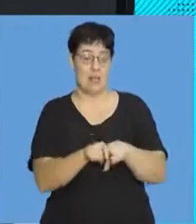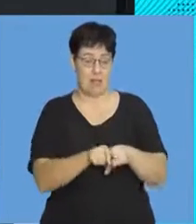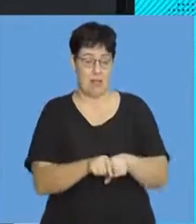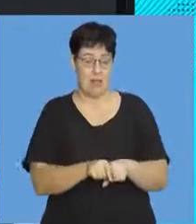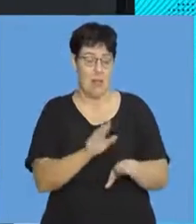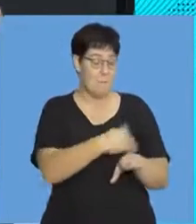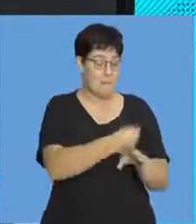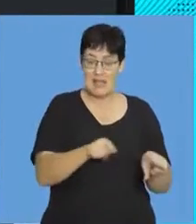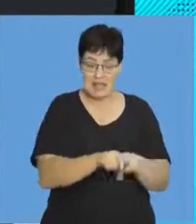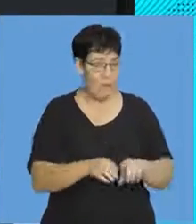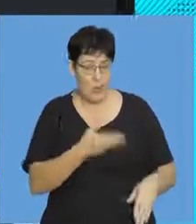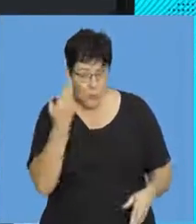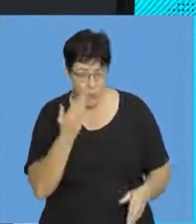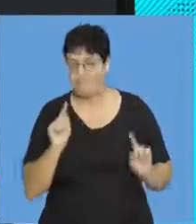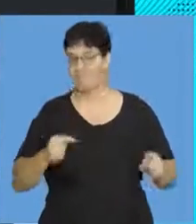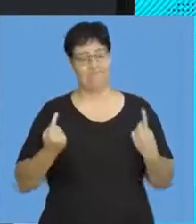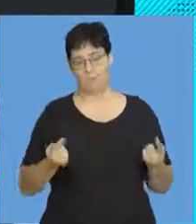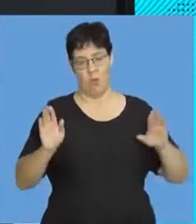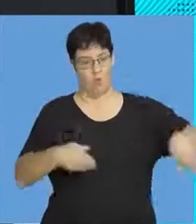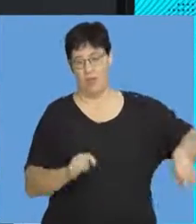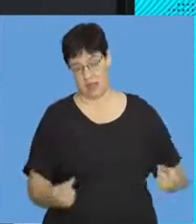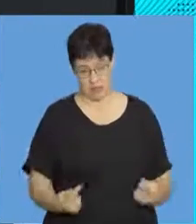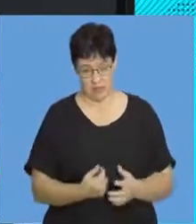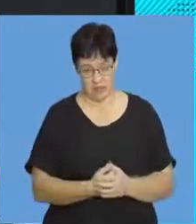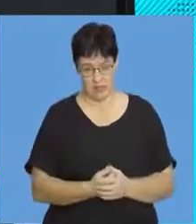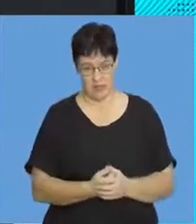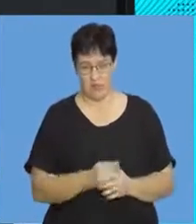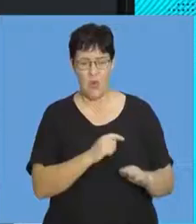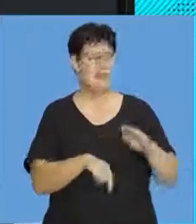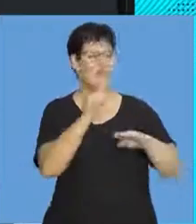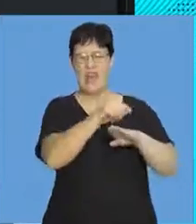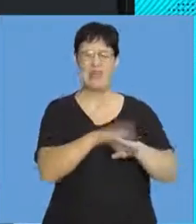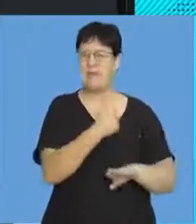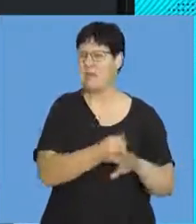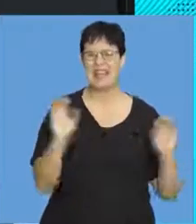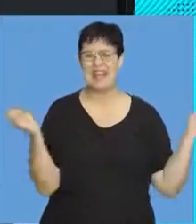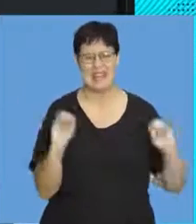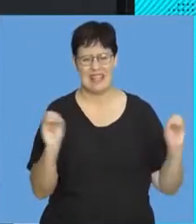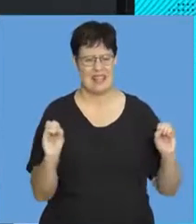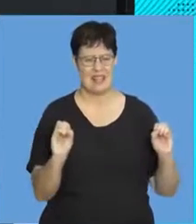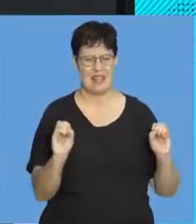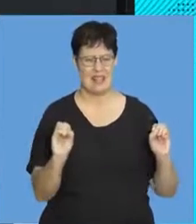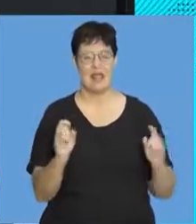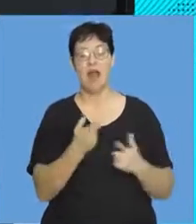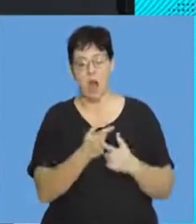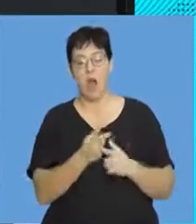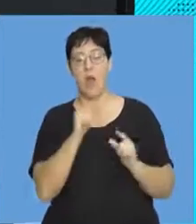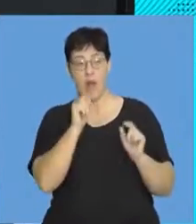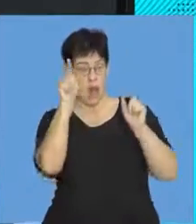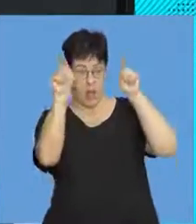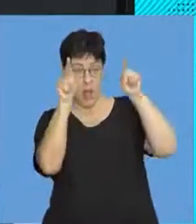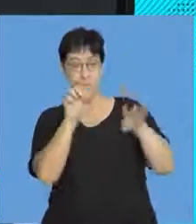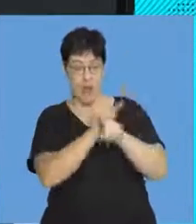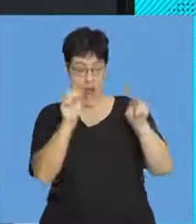base. If they don't have the same base, you don't do anything of that sort. I'm not dividing bases or anything like that. No, I'm